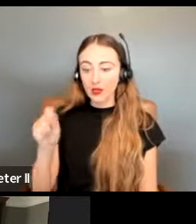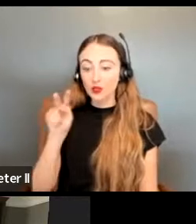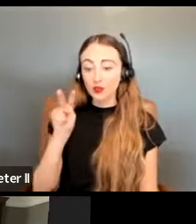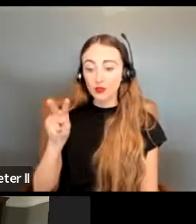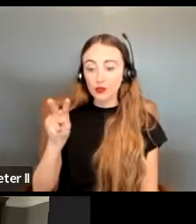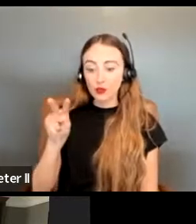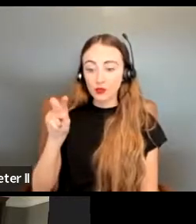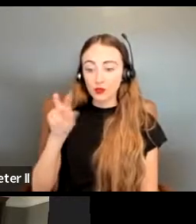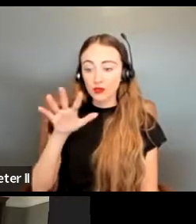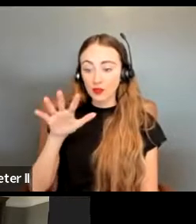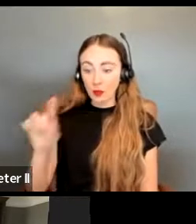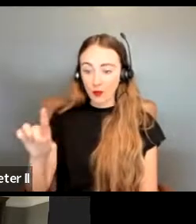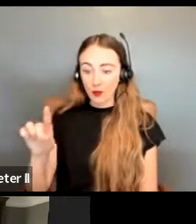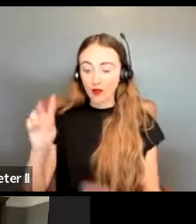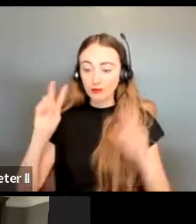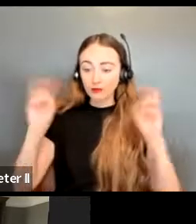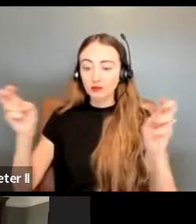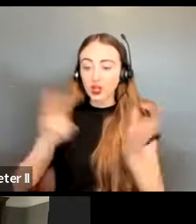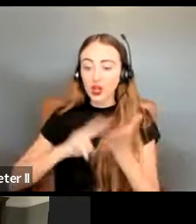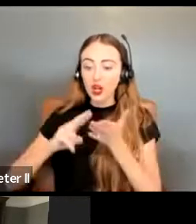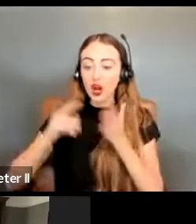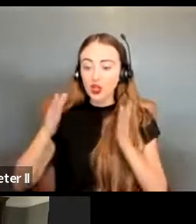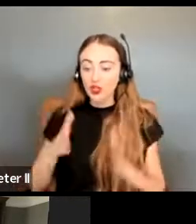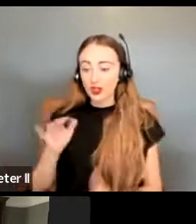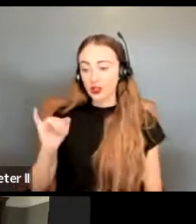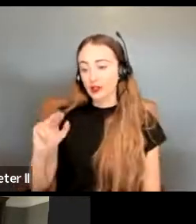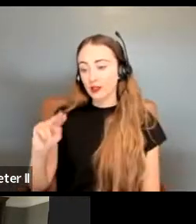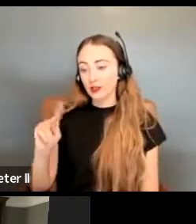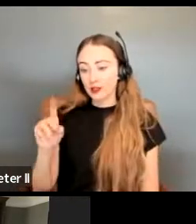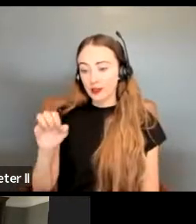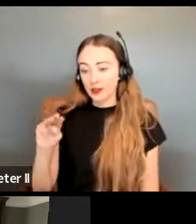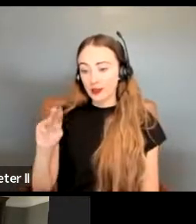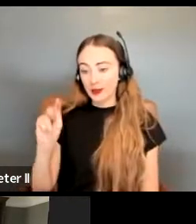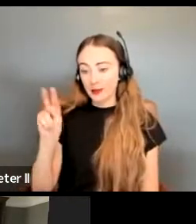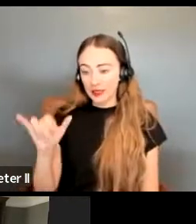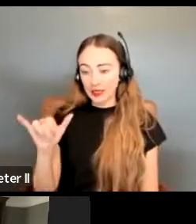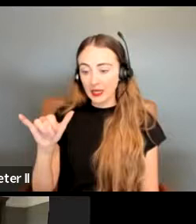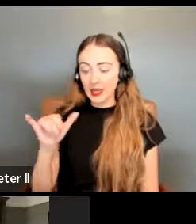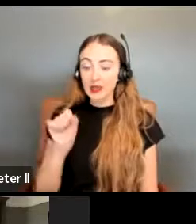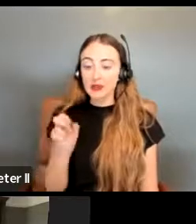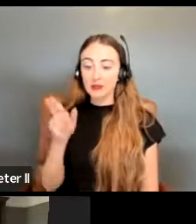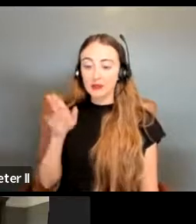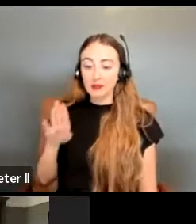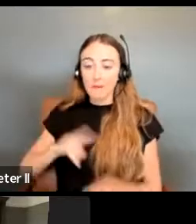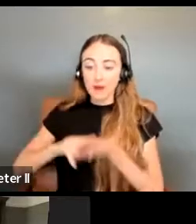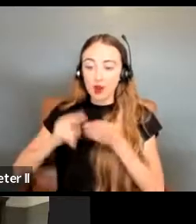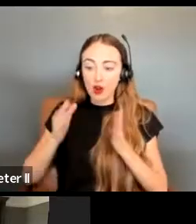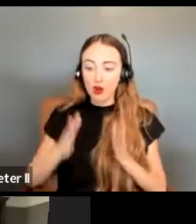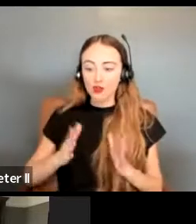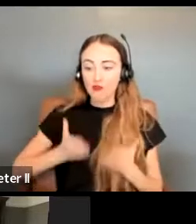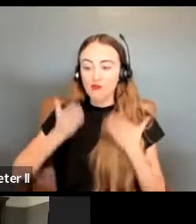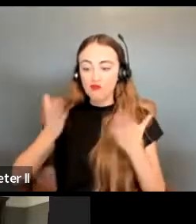24-251, entitled the Contractor Indemnity and Subcontractor Prompt Payment Amendment Act of 2022.